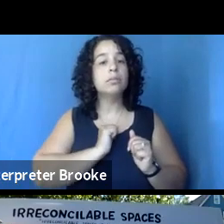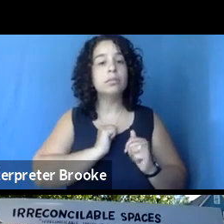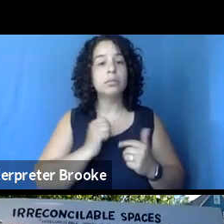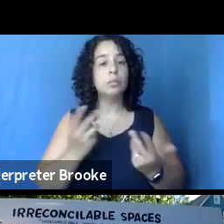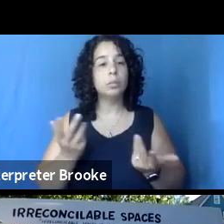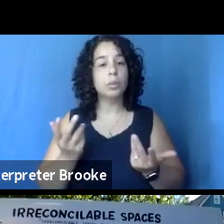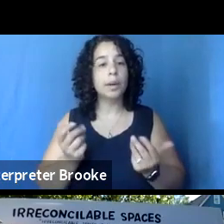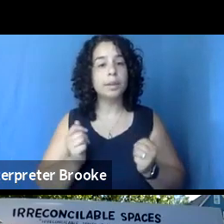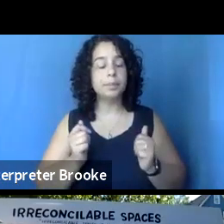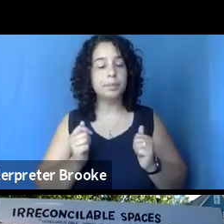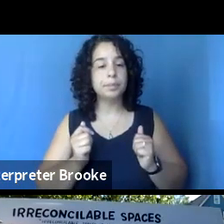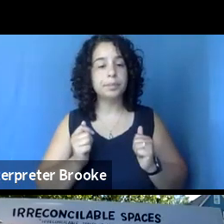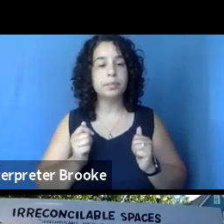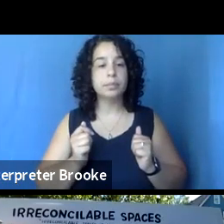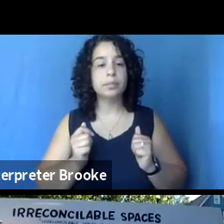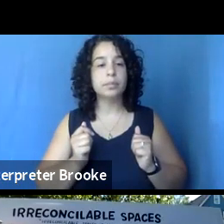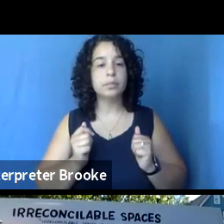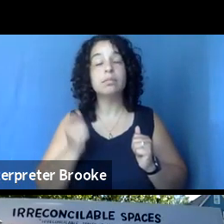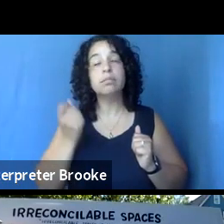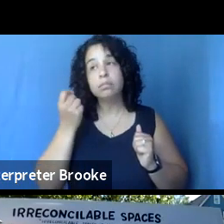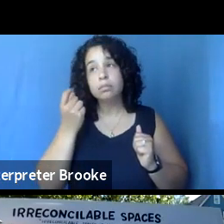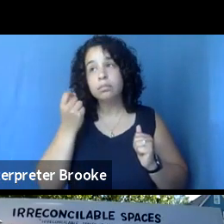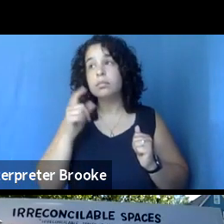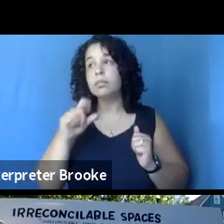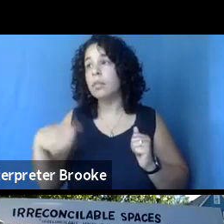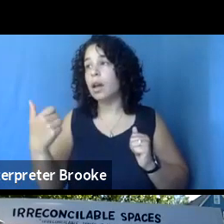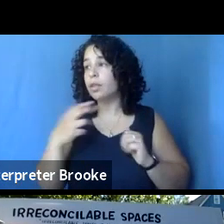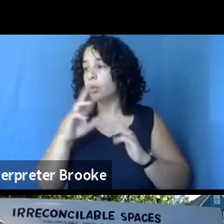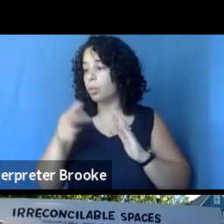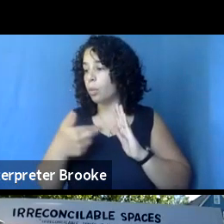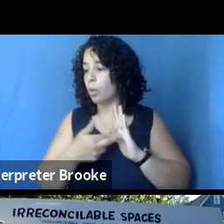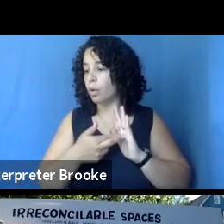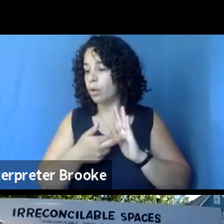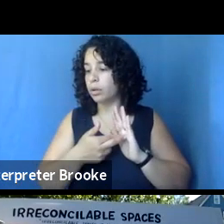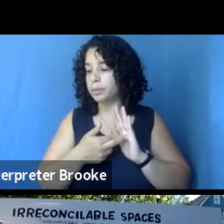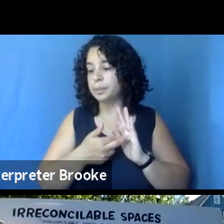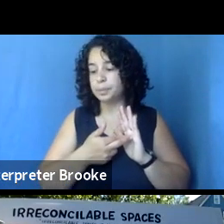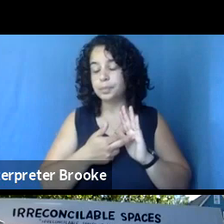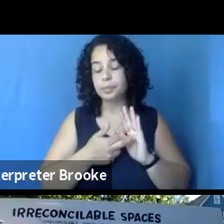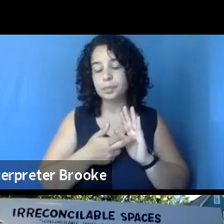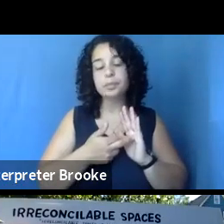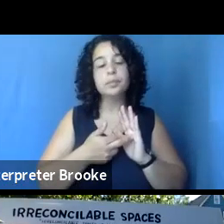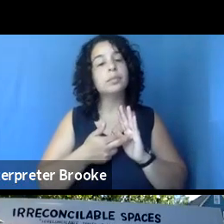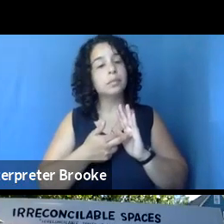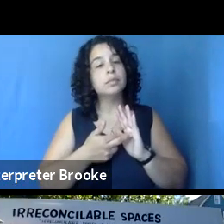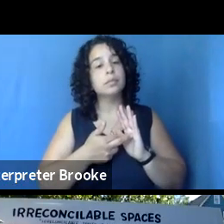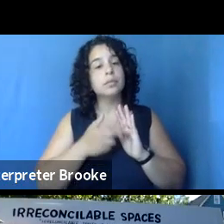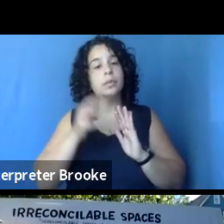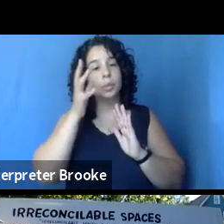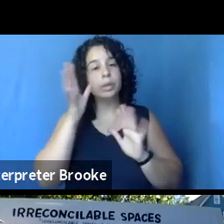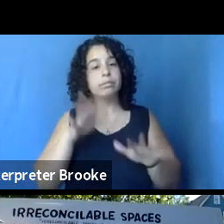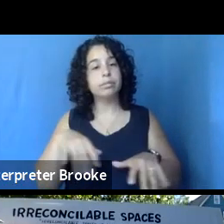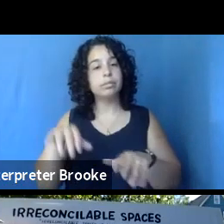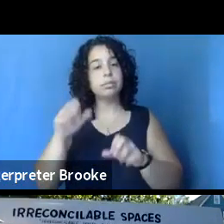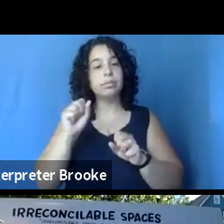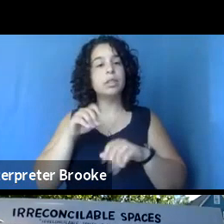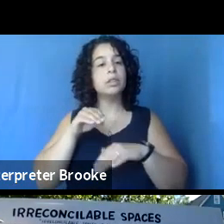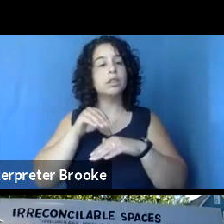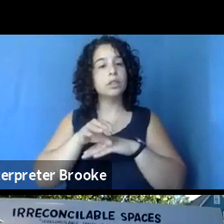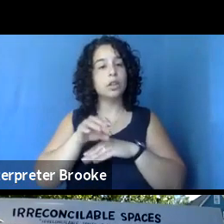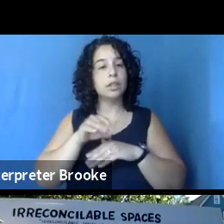I also do consulting work around